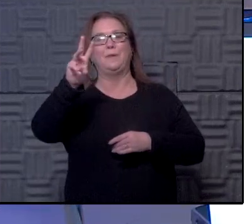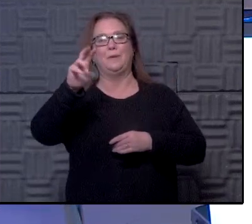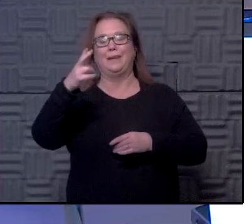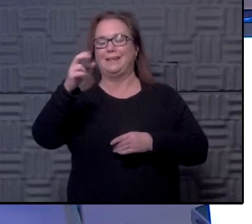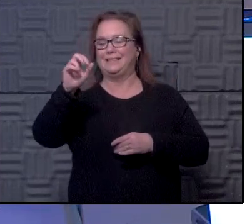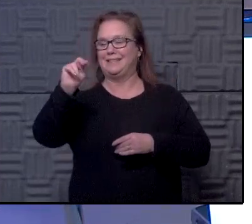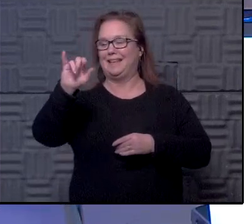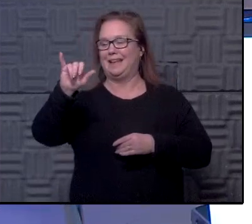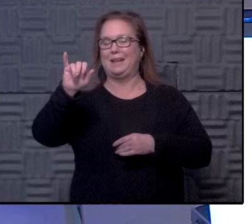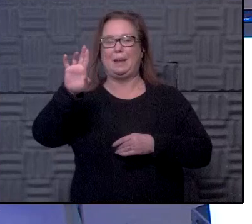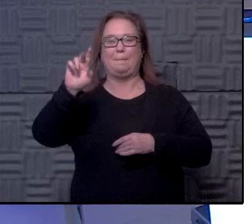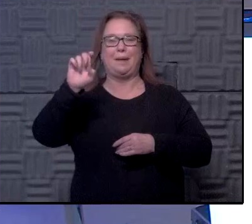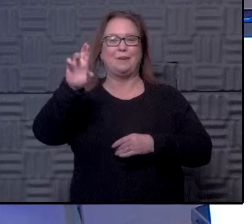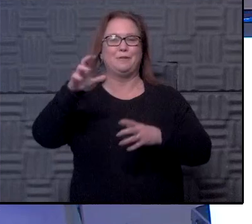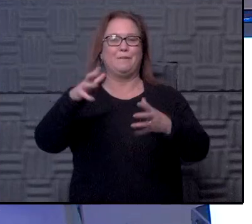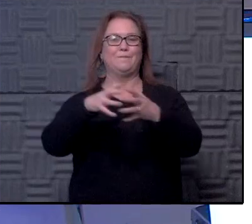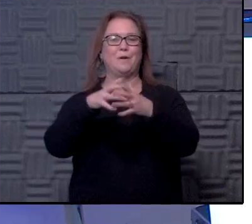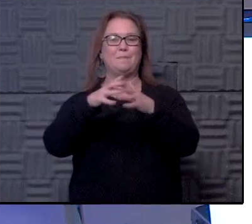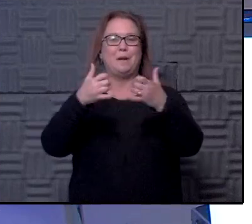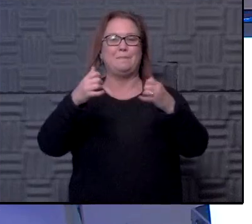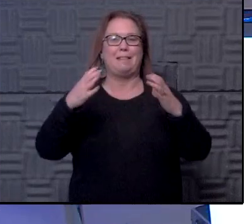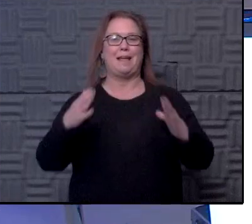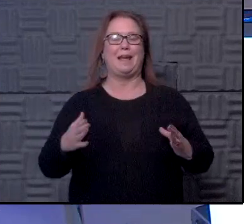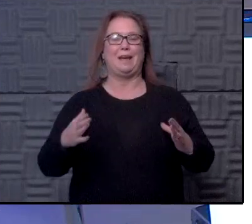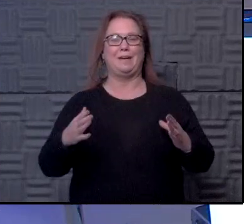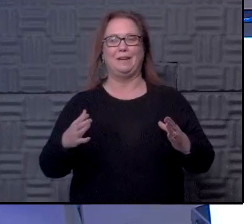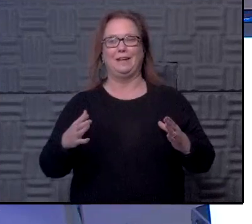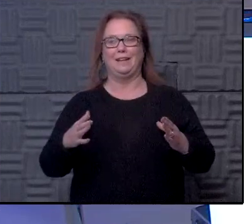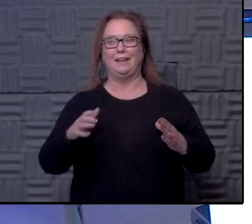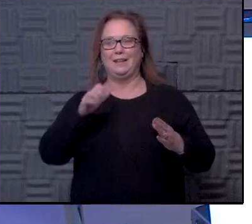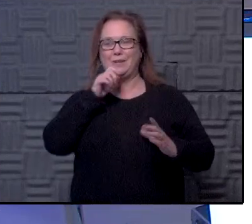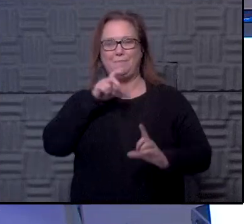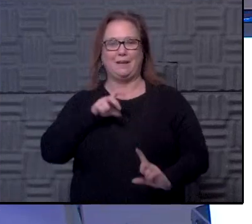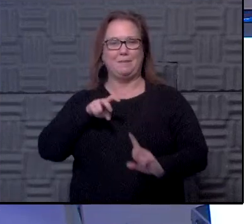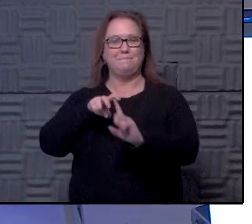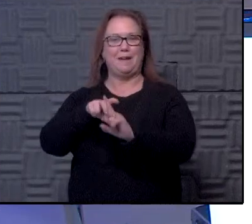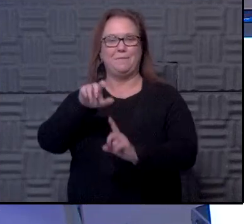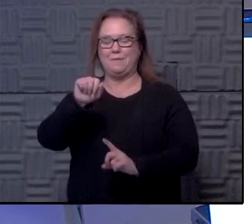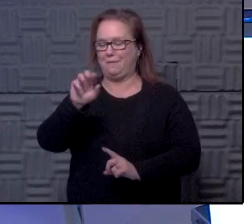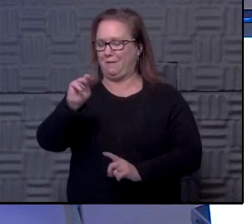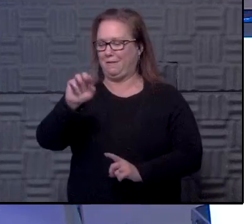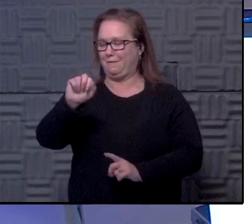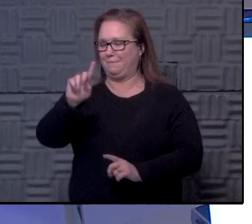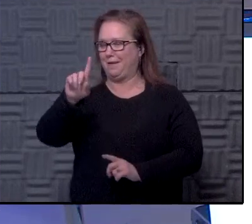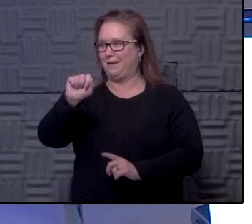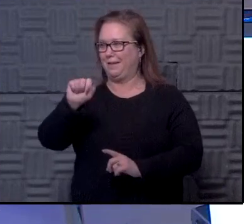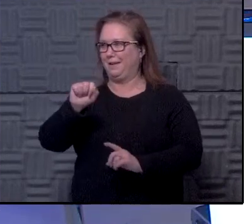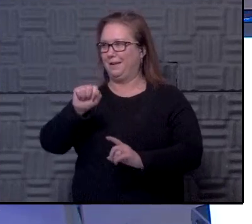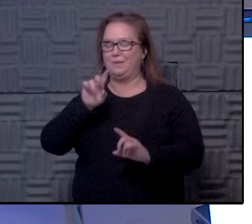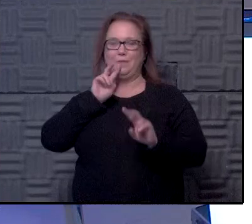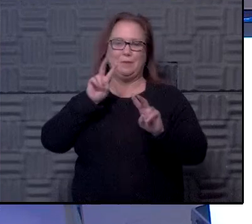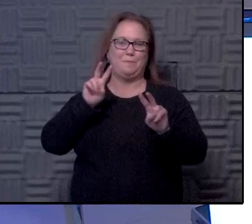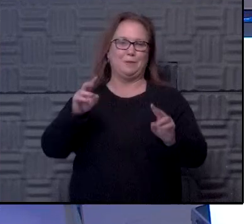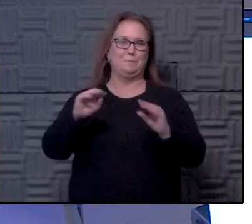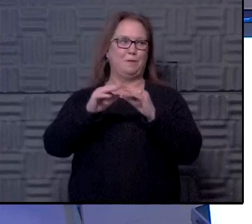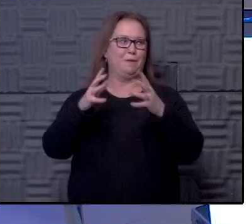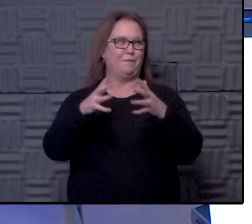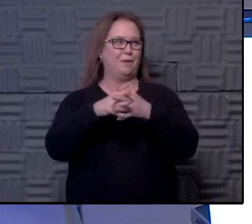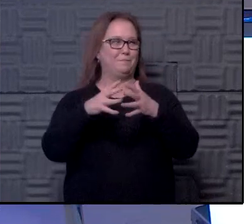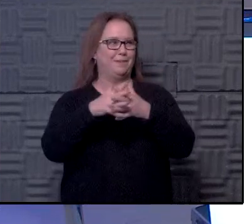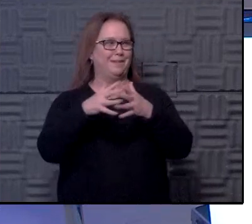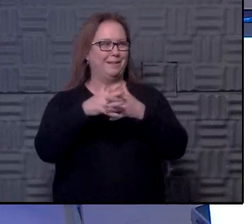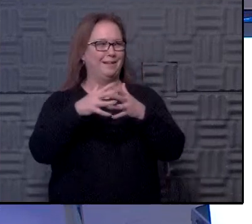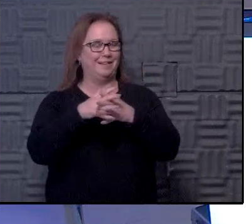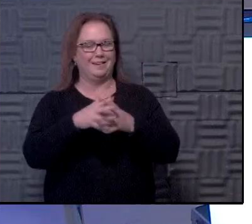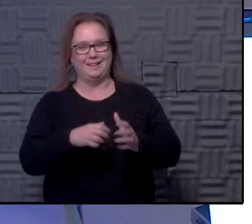He's the captain of the defense. I gotcha. The I'm with mask you is now. the Come after Amanda. You have That to would watch not a be little more. pretty. He you have is to my watch more favorite football. player. Okay. I know. I